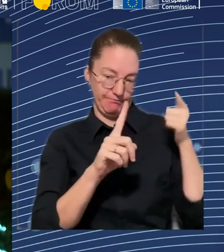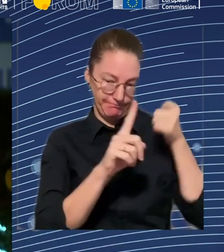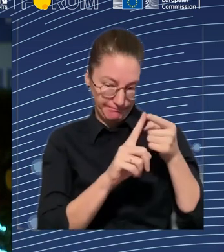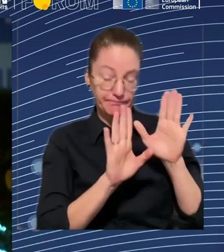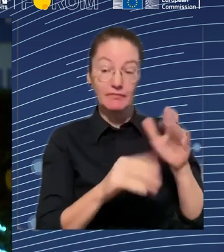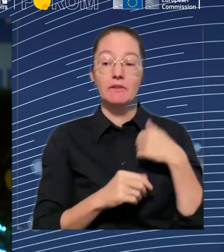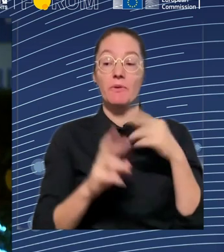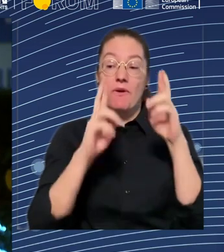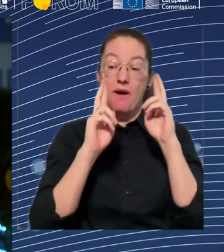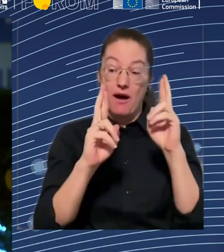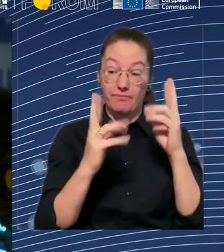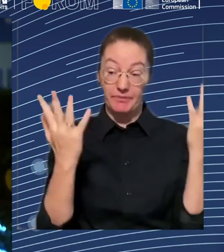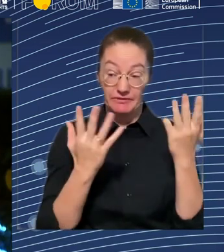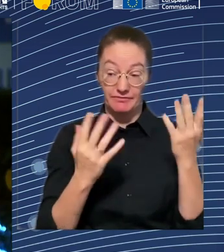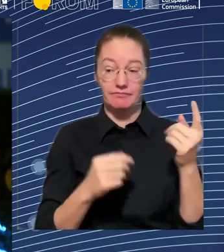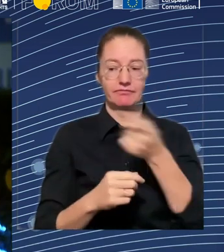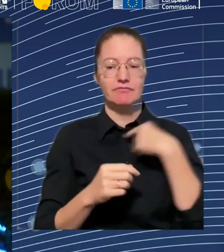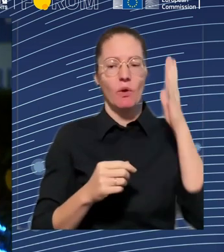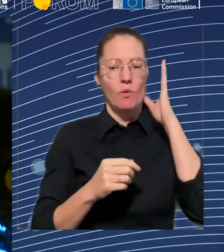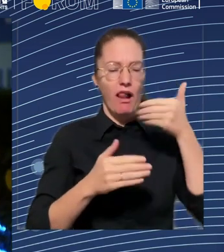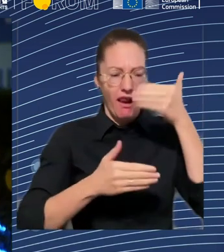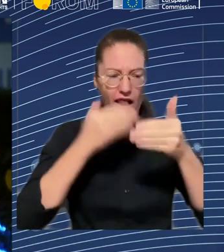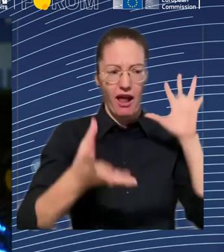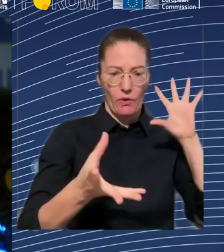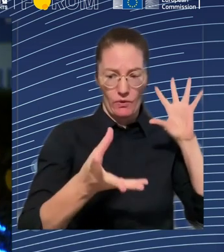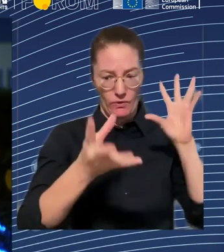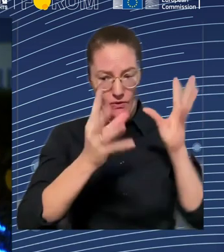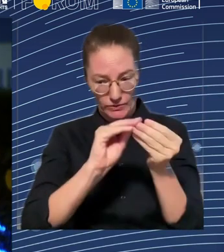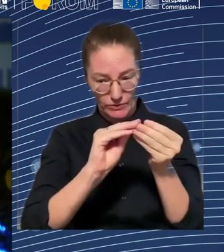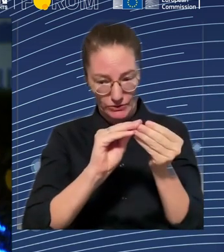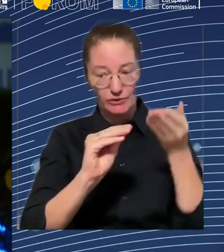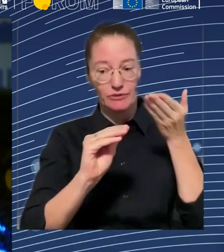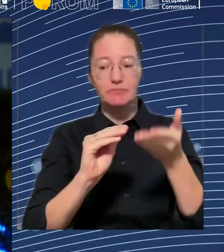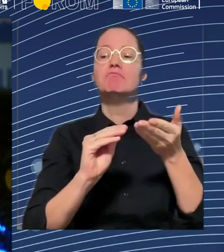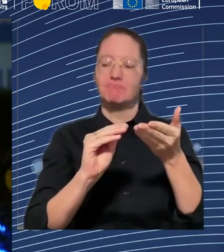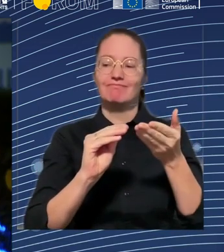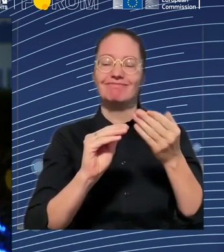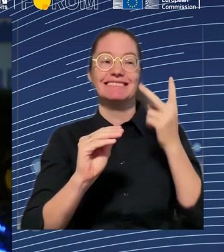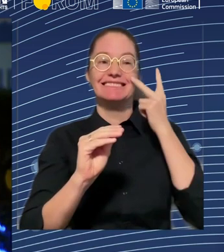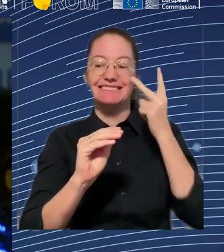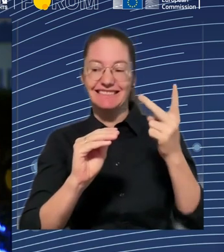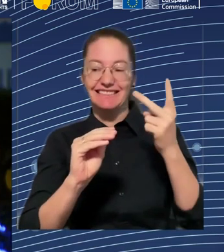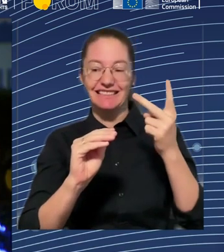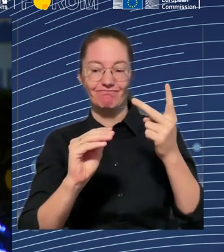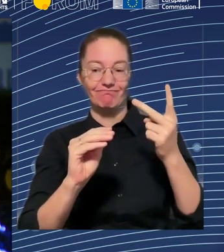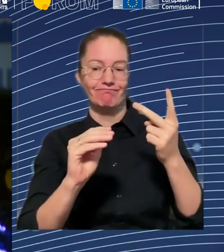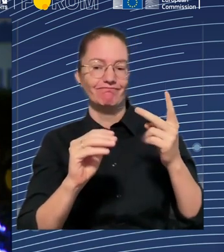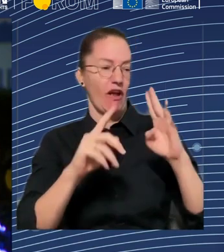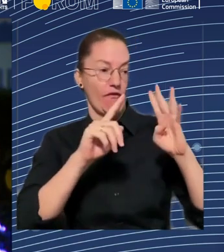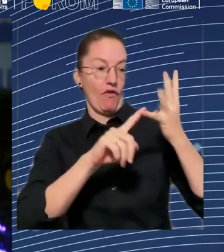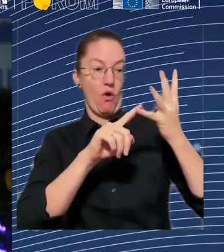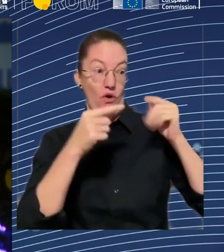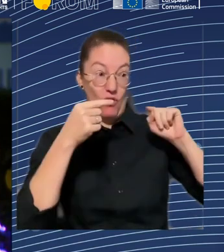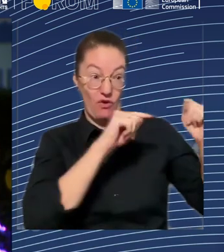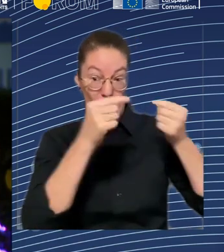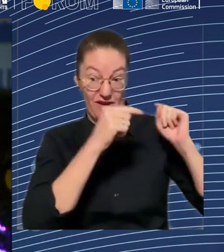even fourth, I believe, trilogue, and the next one will take place, as I said, at the beginning of December. My third point, and I'm